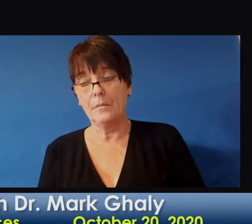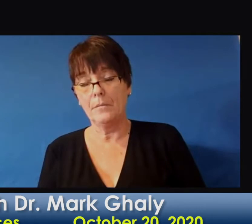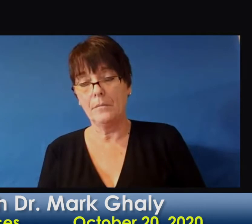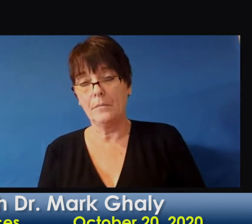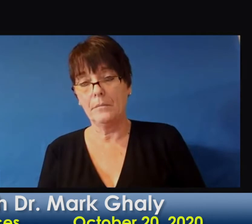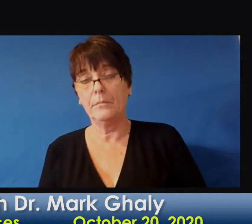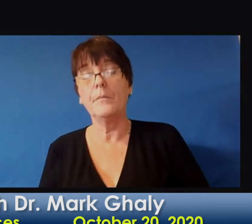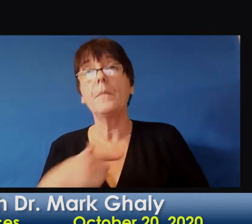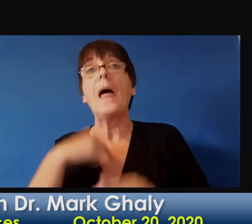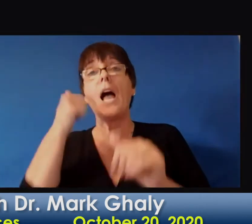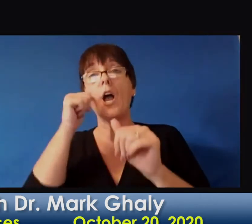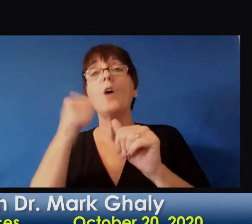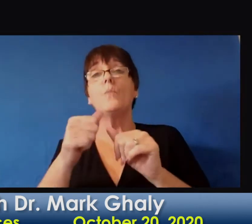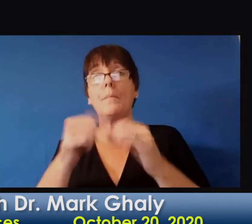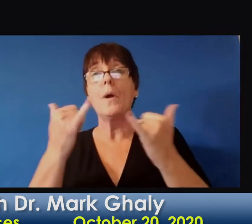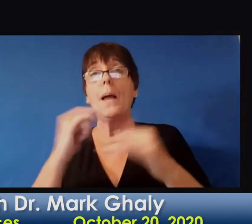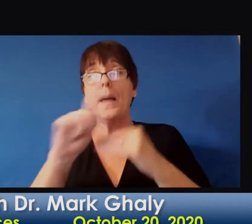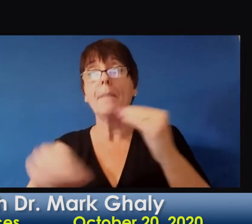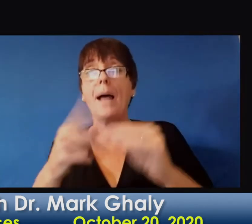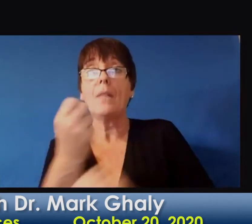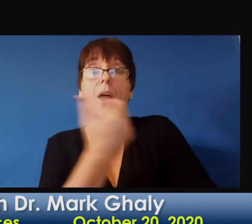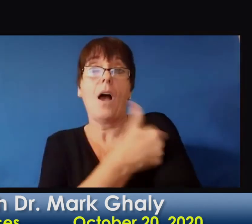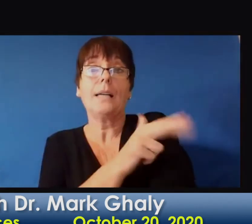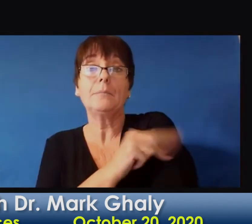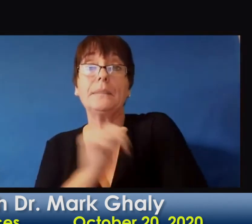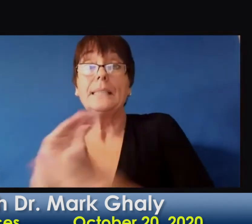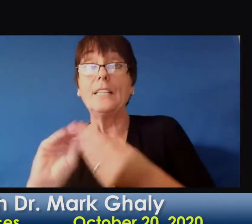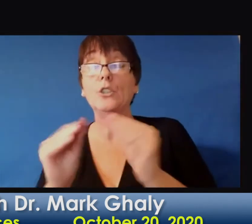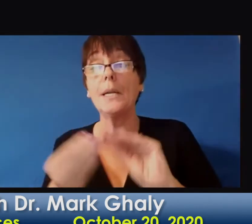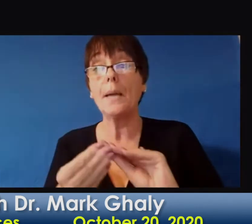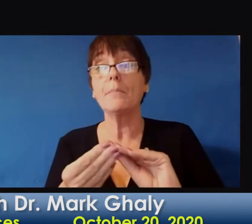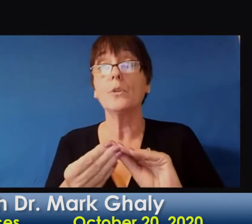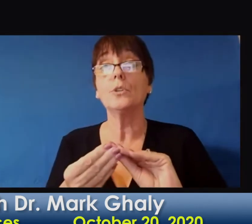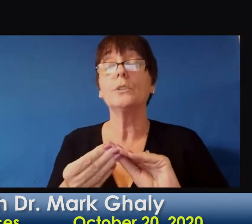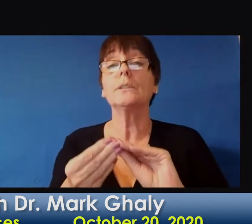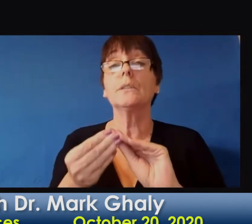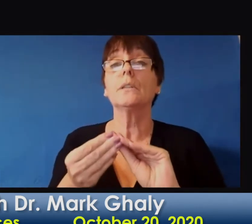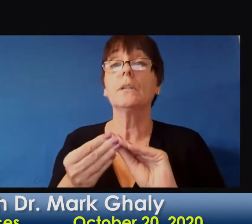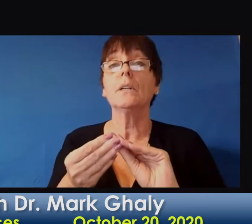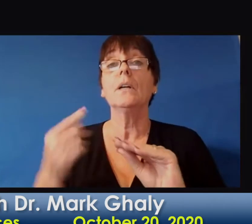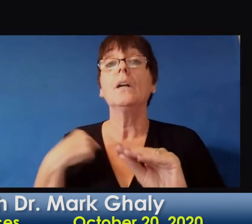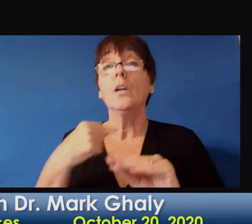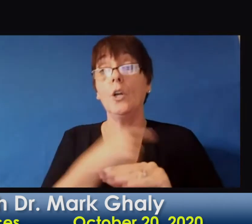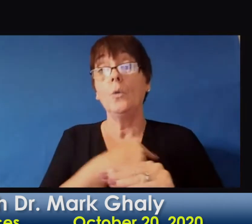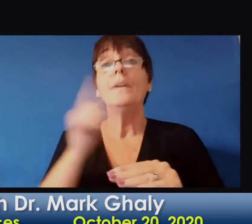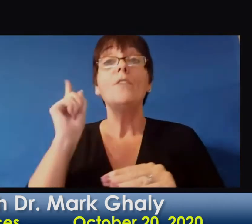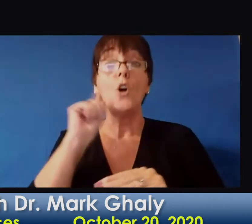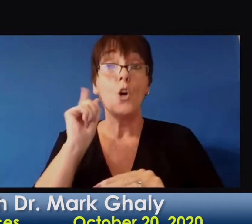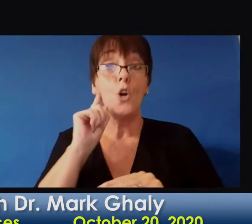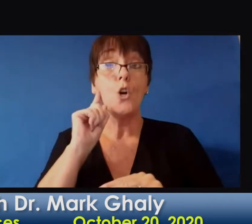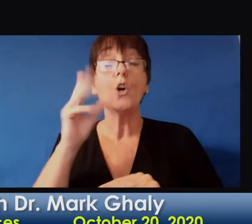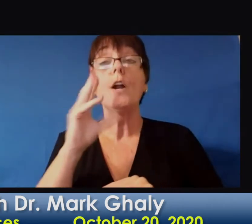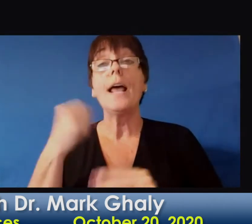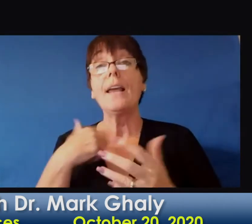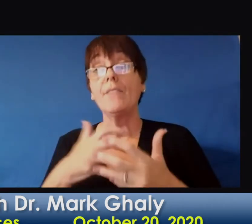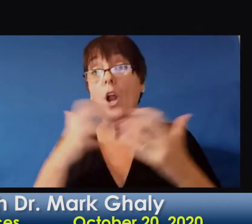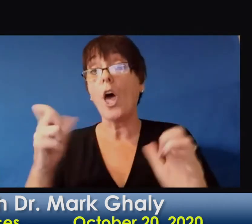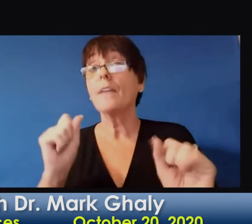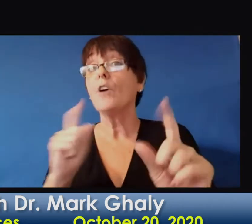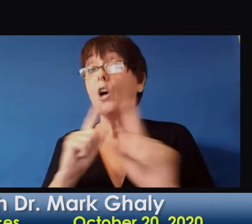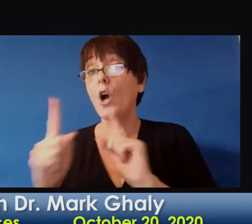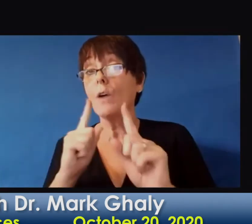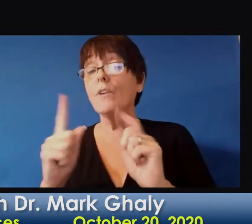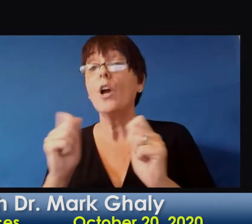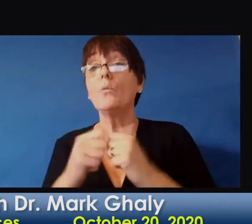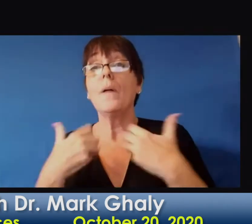I remember it now. It's about the hospitalization numbers. We have heard and had lots of conversation with